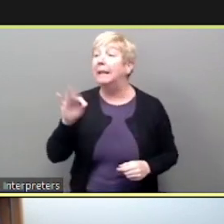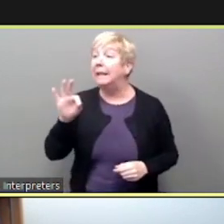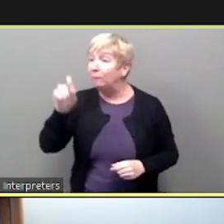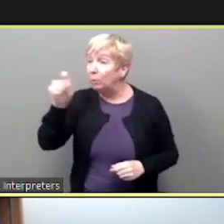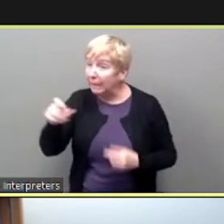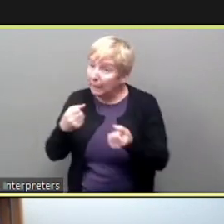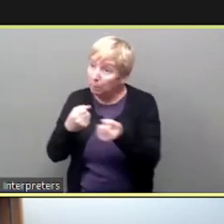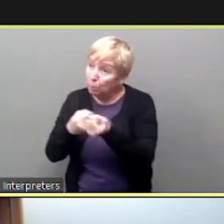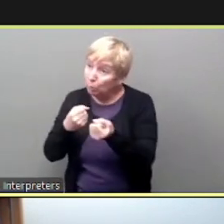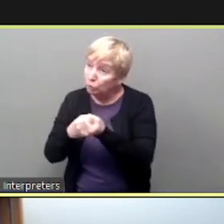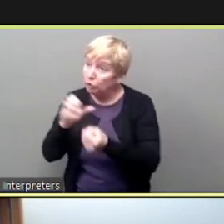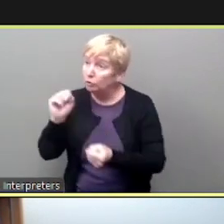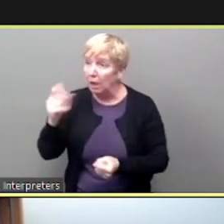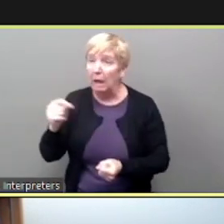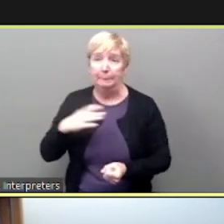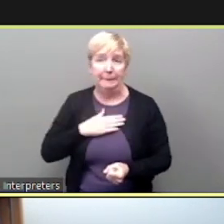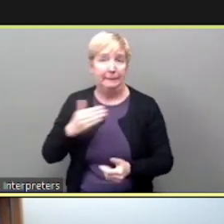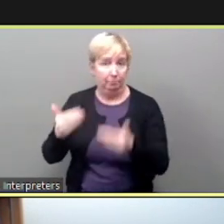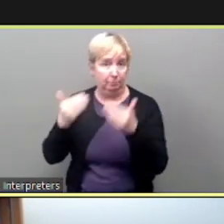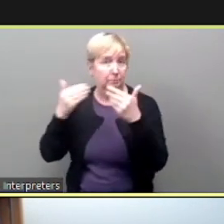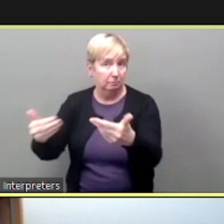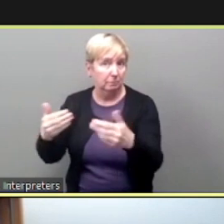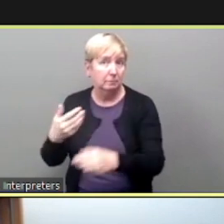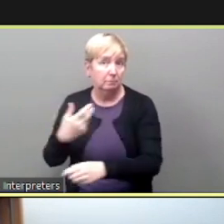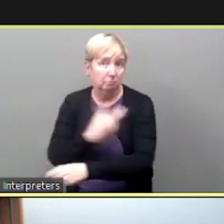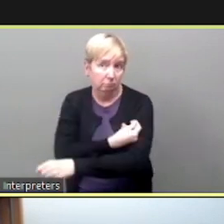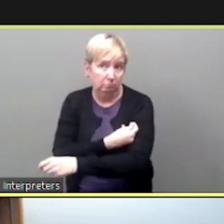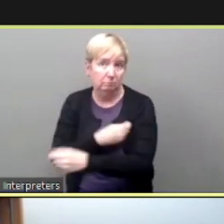you're eligible. And then next slide.